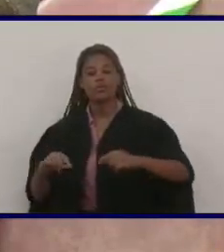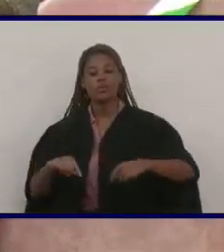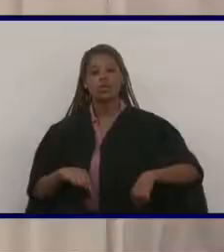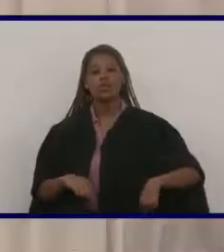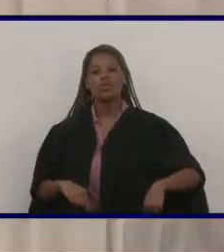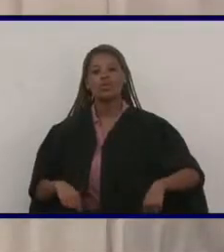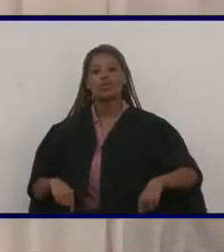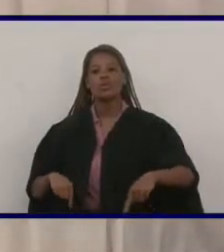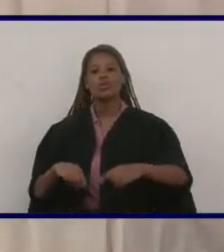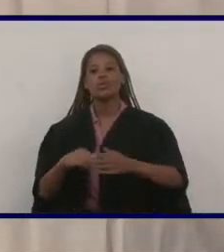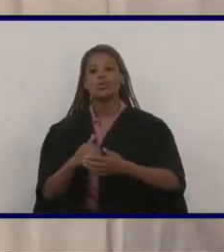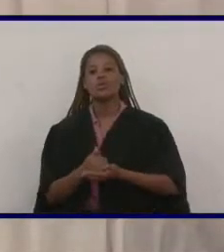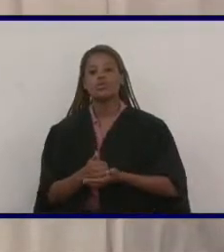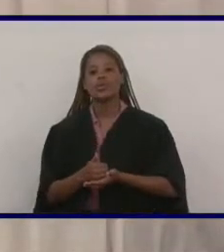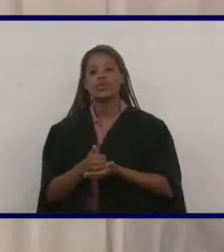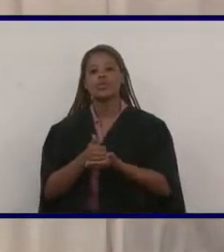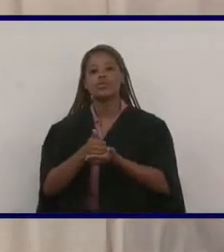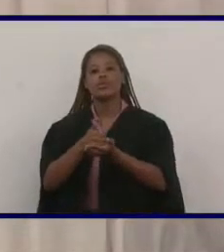matshwenyeho,